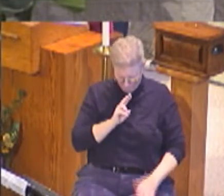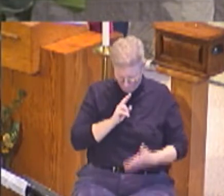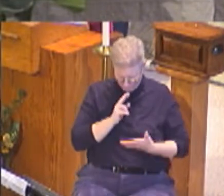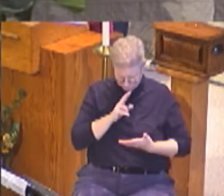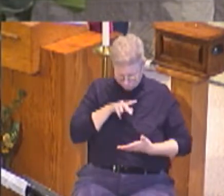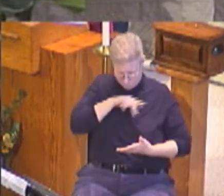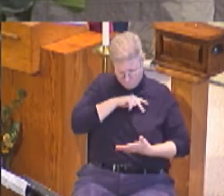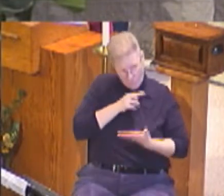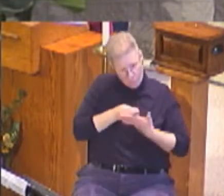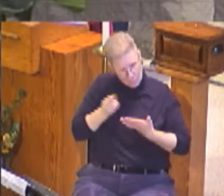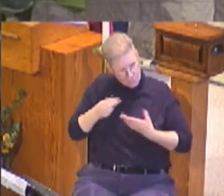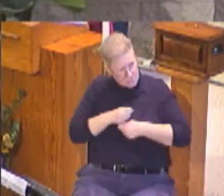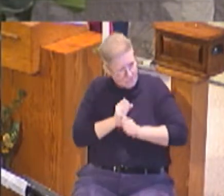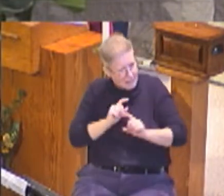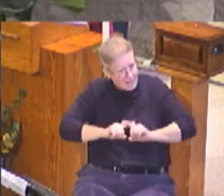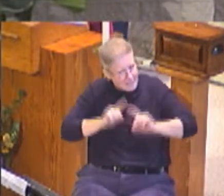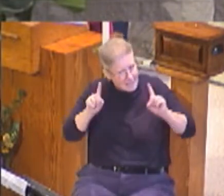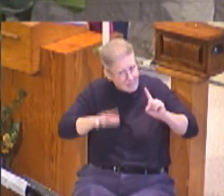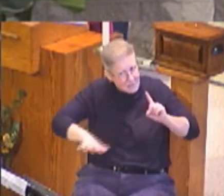a difference?